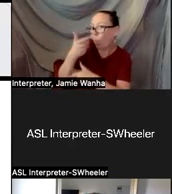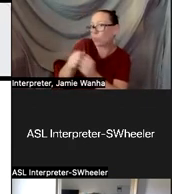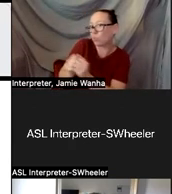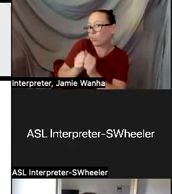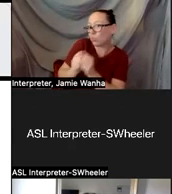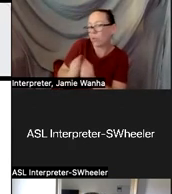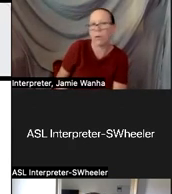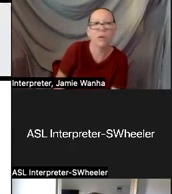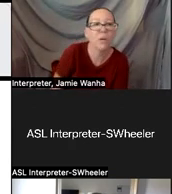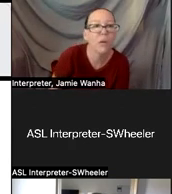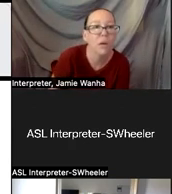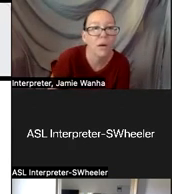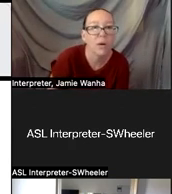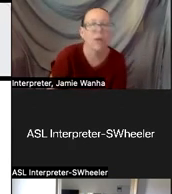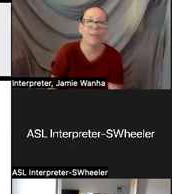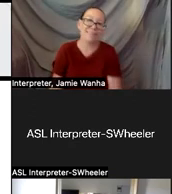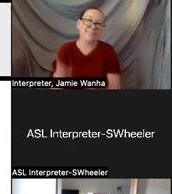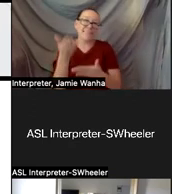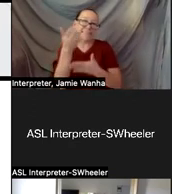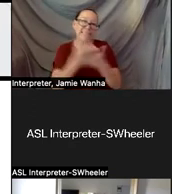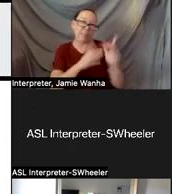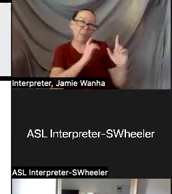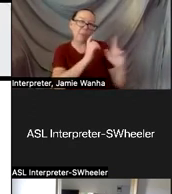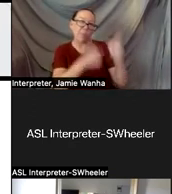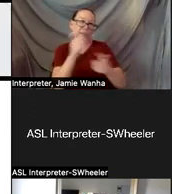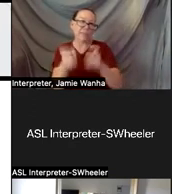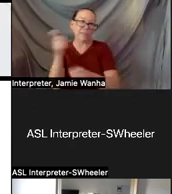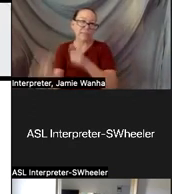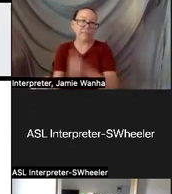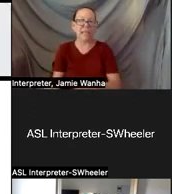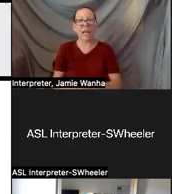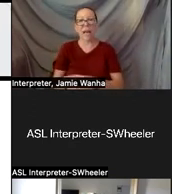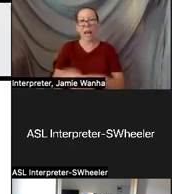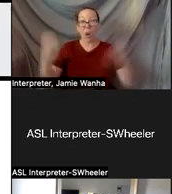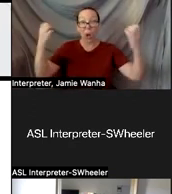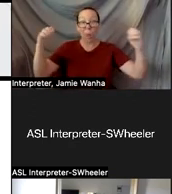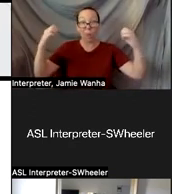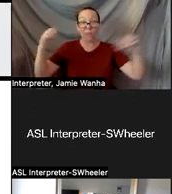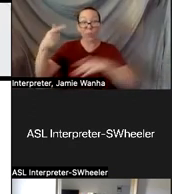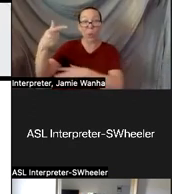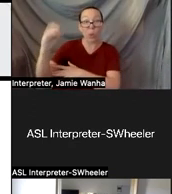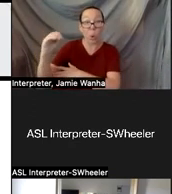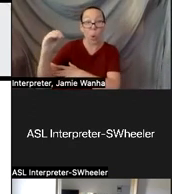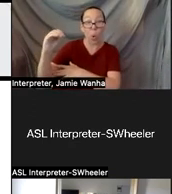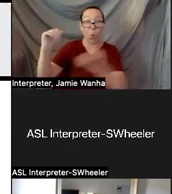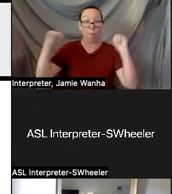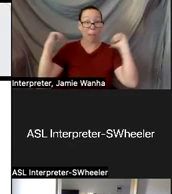And here's just an example of the giveaway. We made them an emergency go bag specifically for